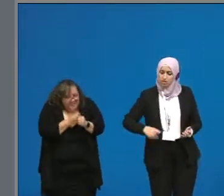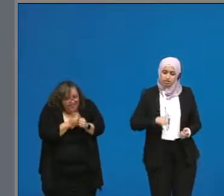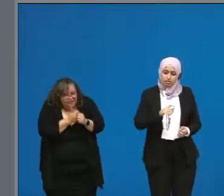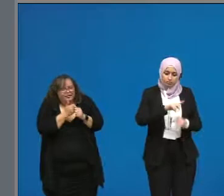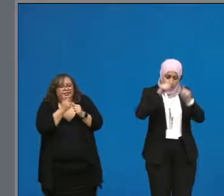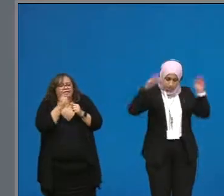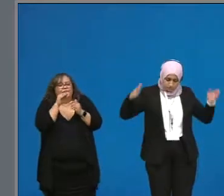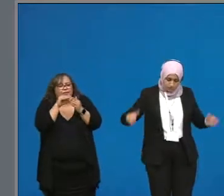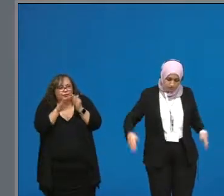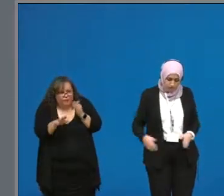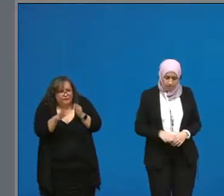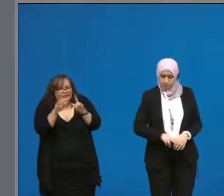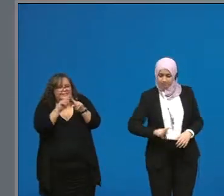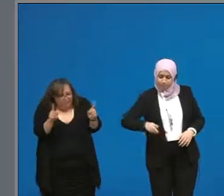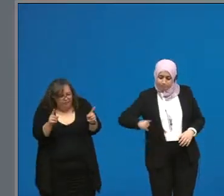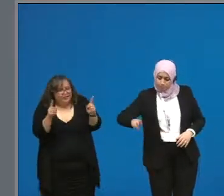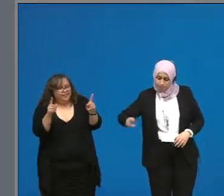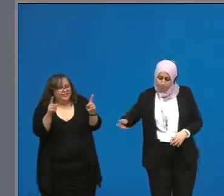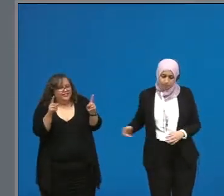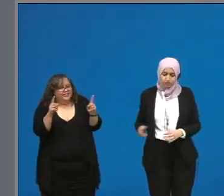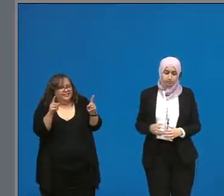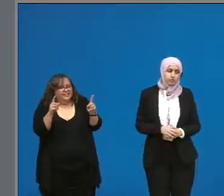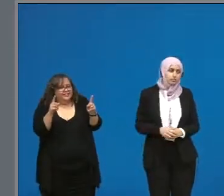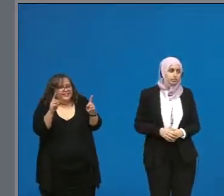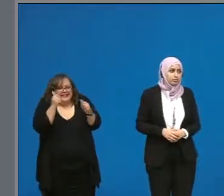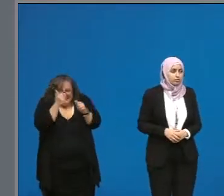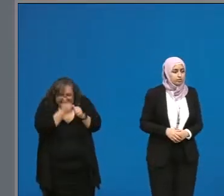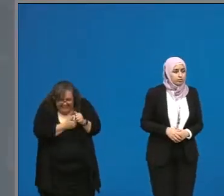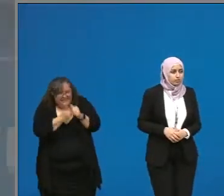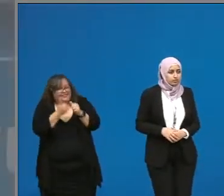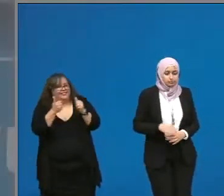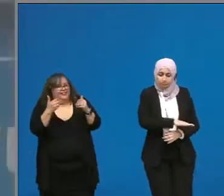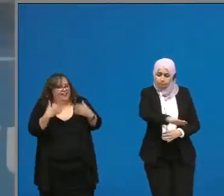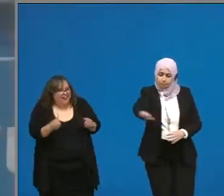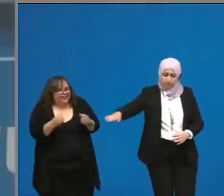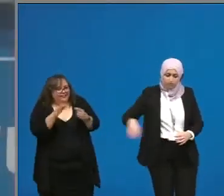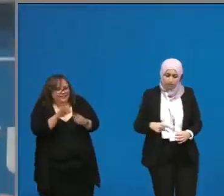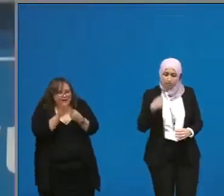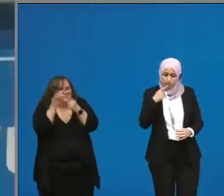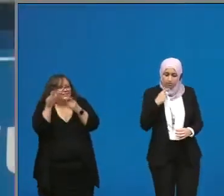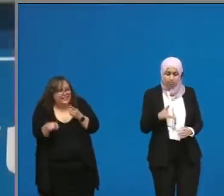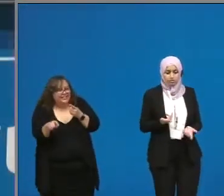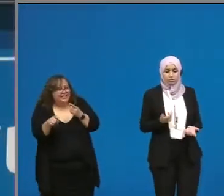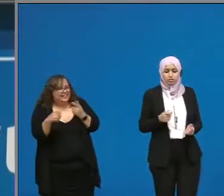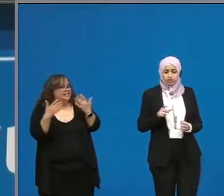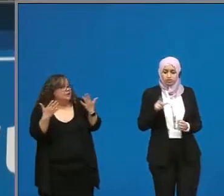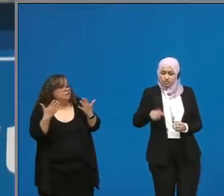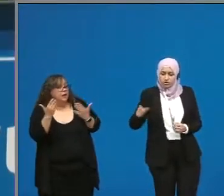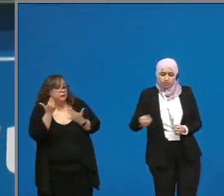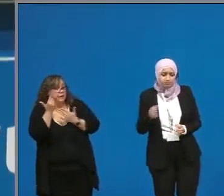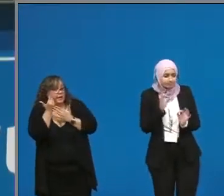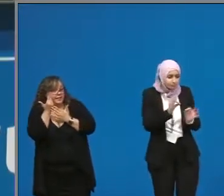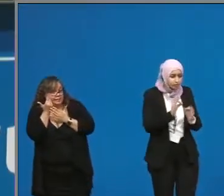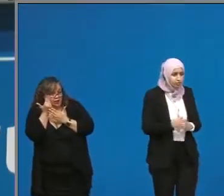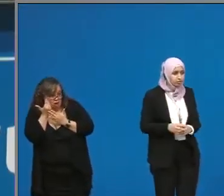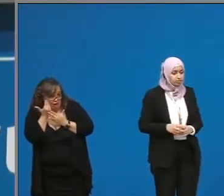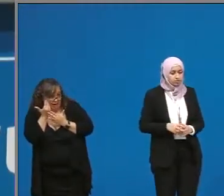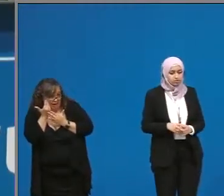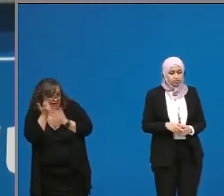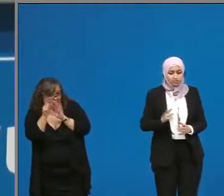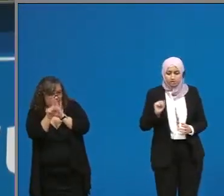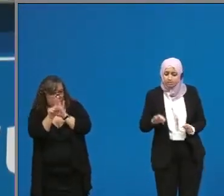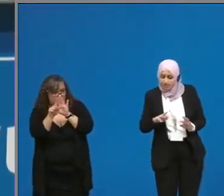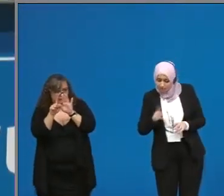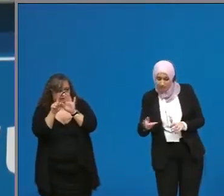those unidentified needs that we never talk about. Simple things like confidence and shyness, really, really important things, never mind